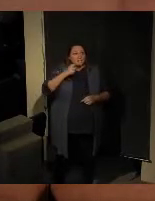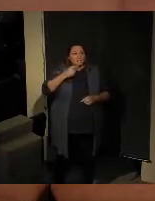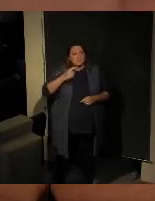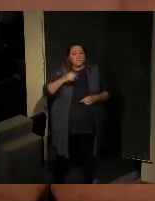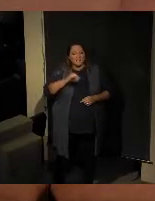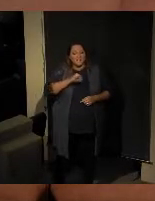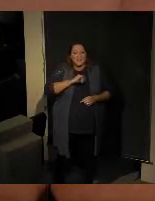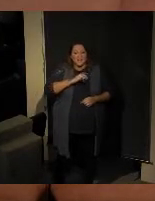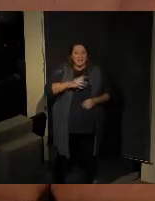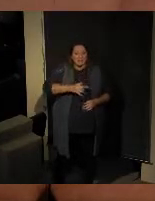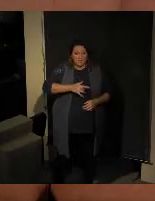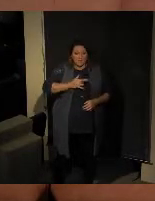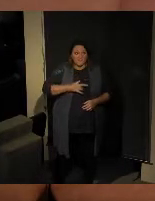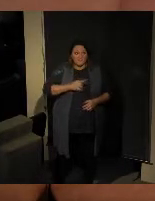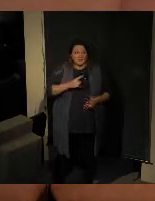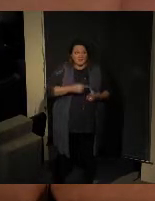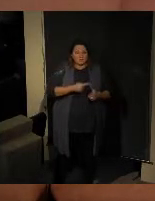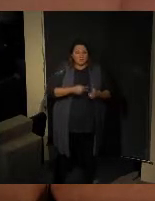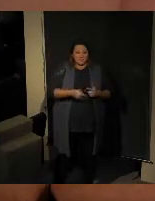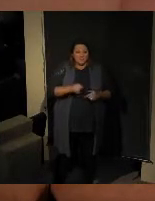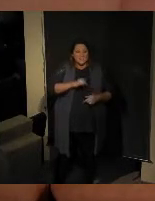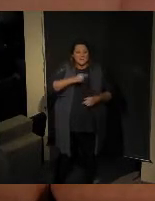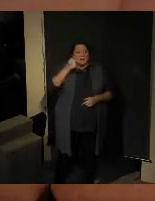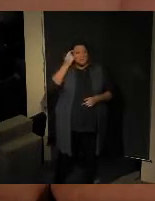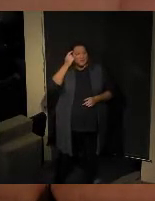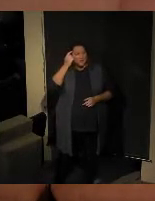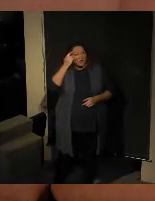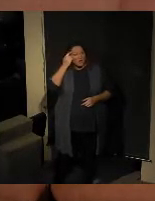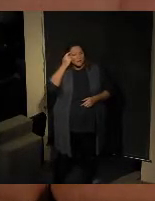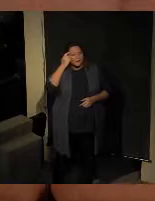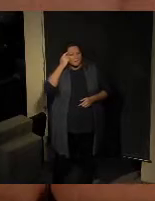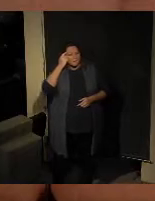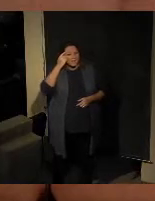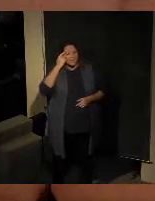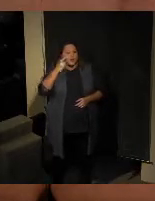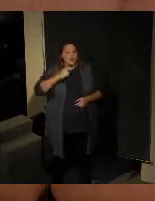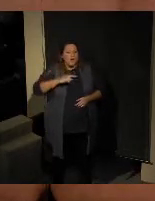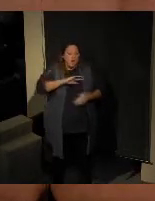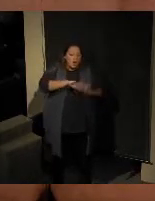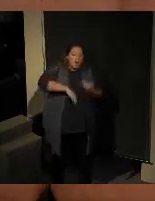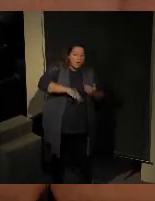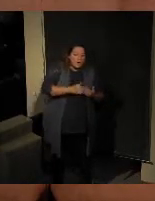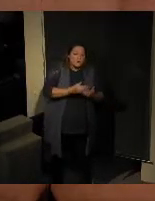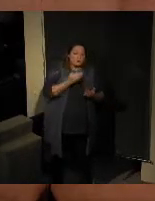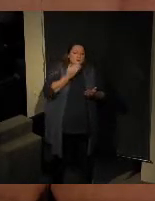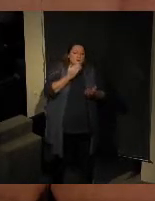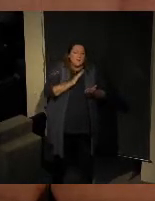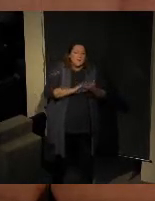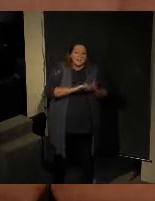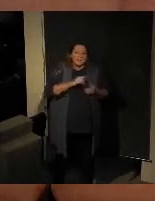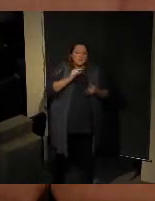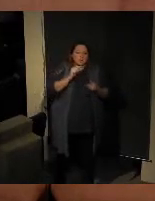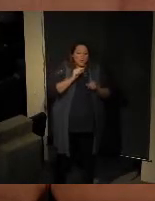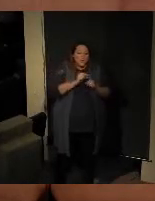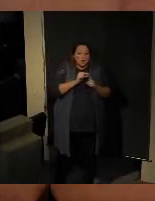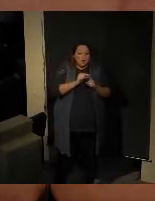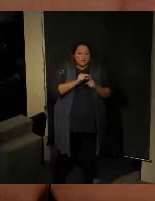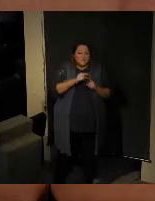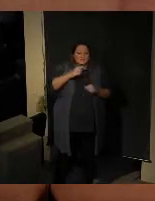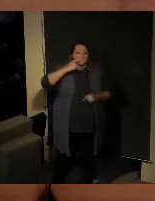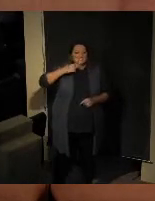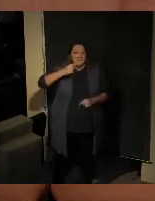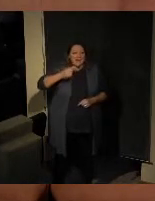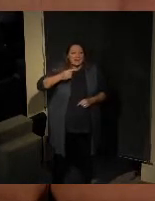thought of all the stones I'd thrown, thought of all the deeds I'd done. It seemed